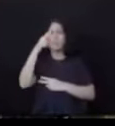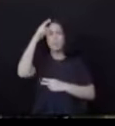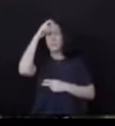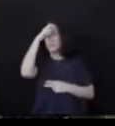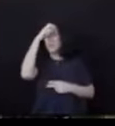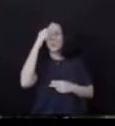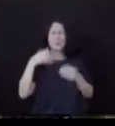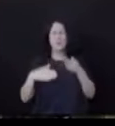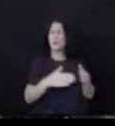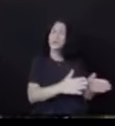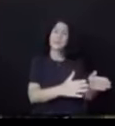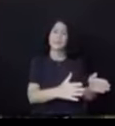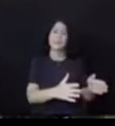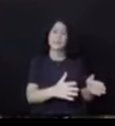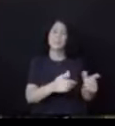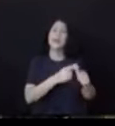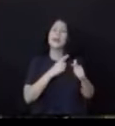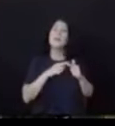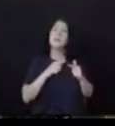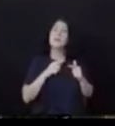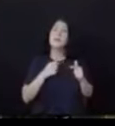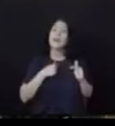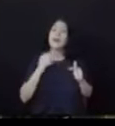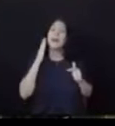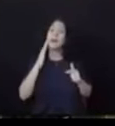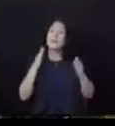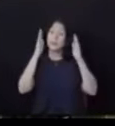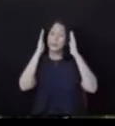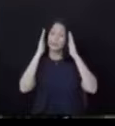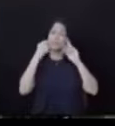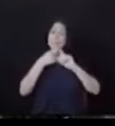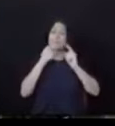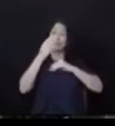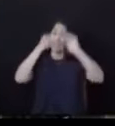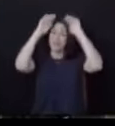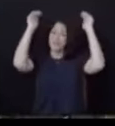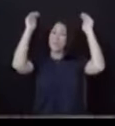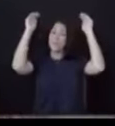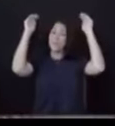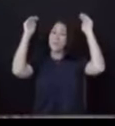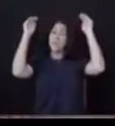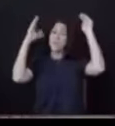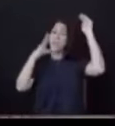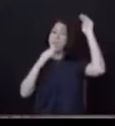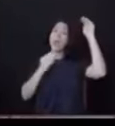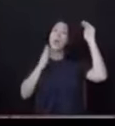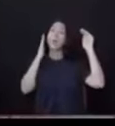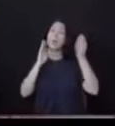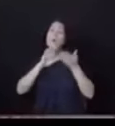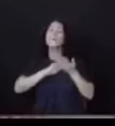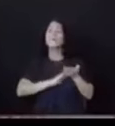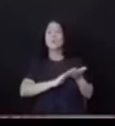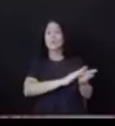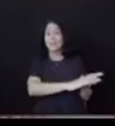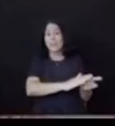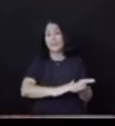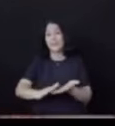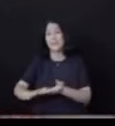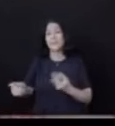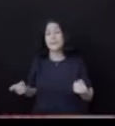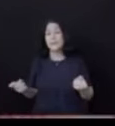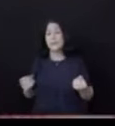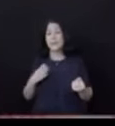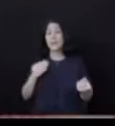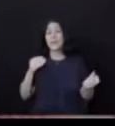ways then I will hear from heaven and I will forgive their sin and I will